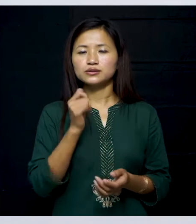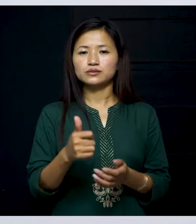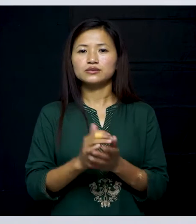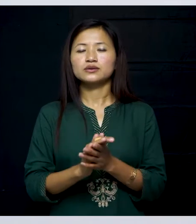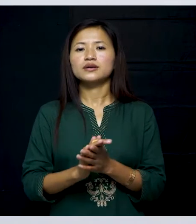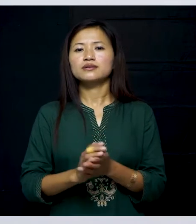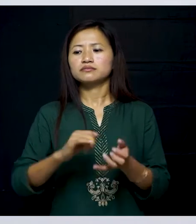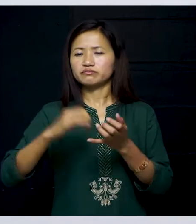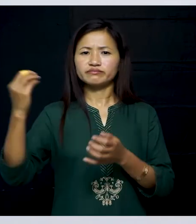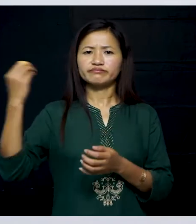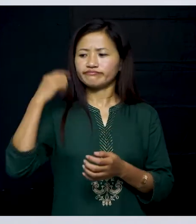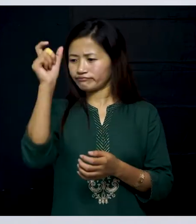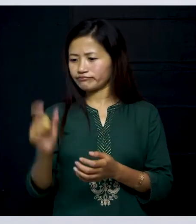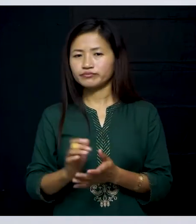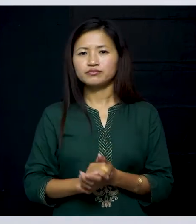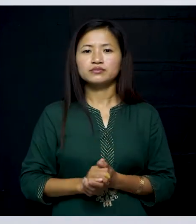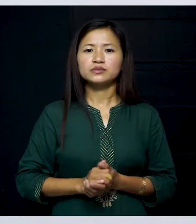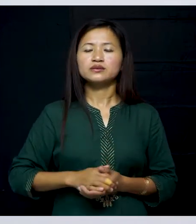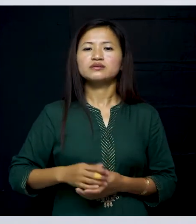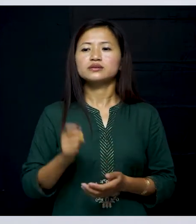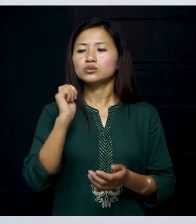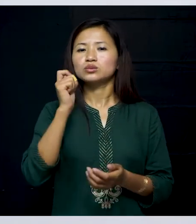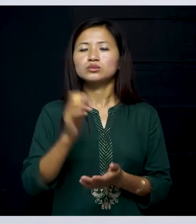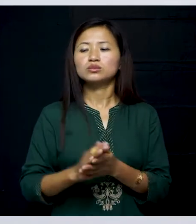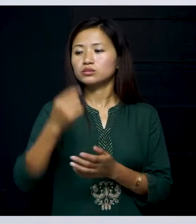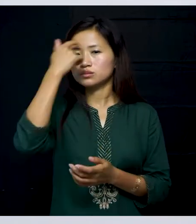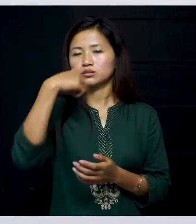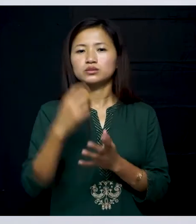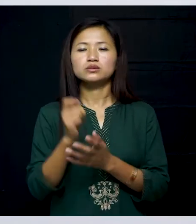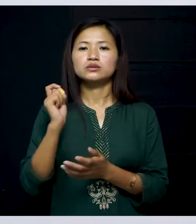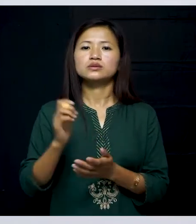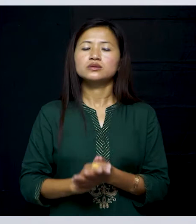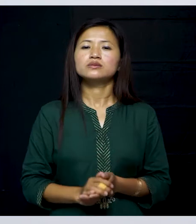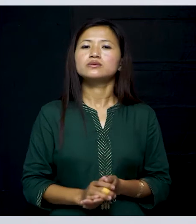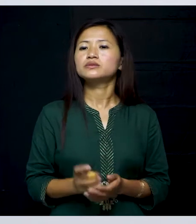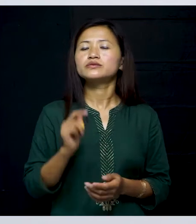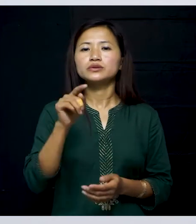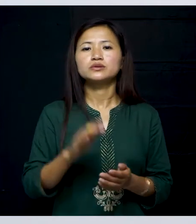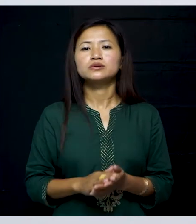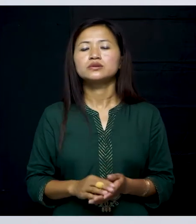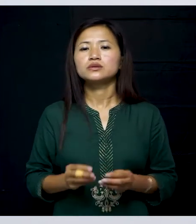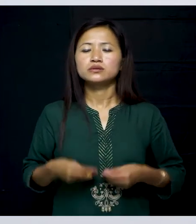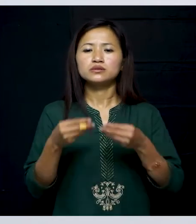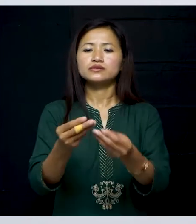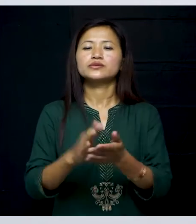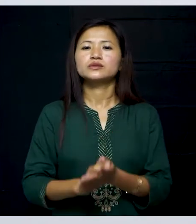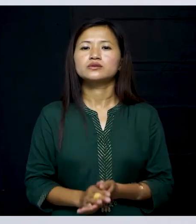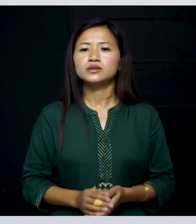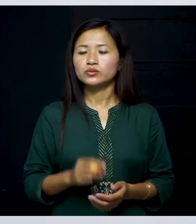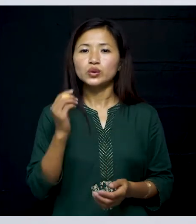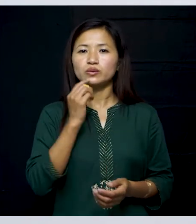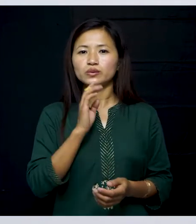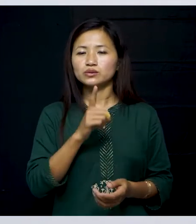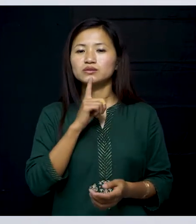long okay, let us take the example of a servant, okay? If someone is working for you, that person is serving you, you call that a